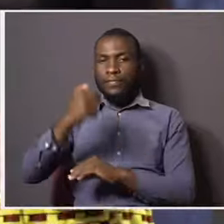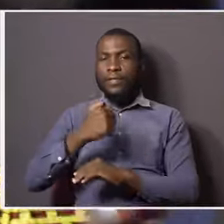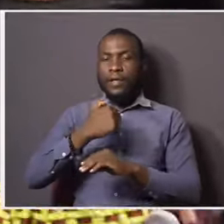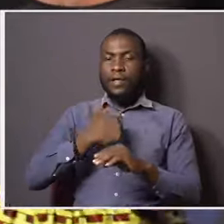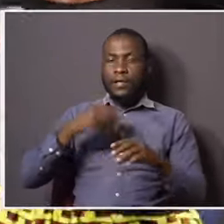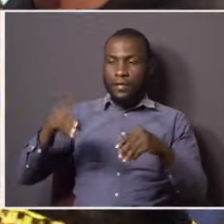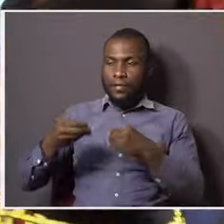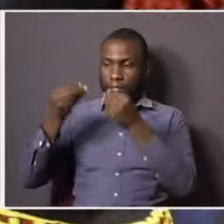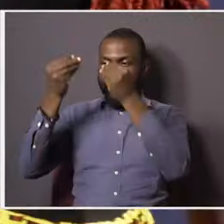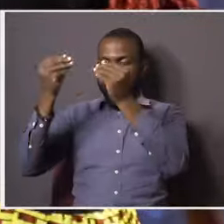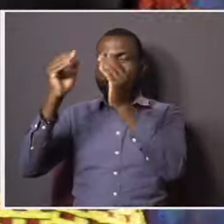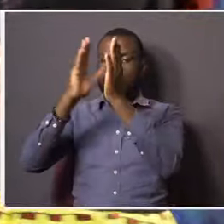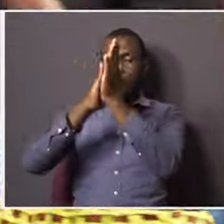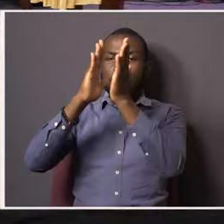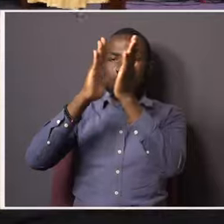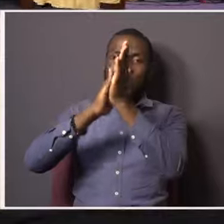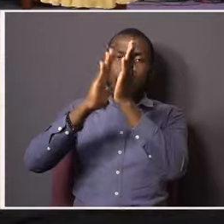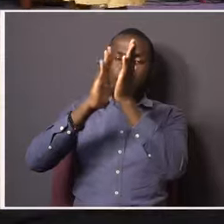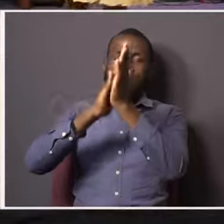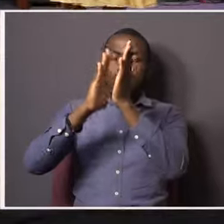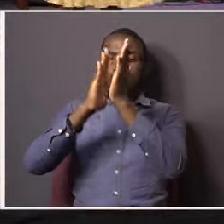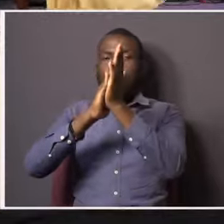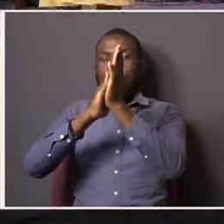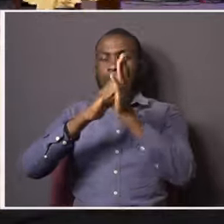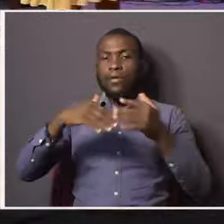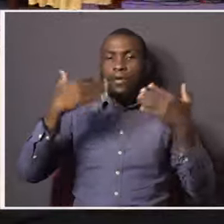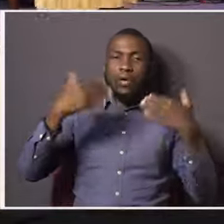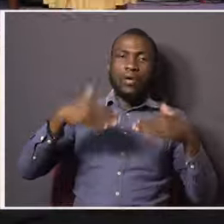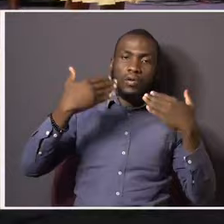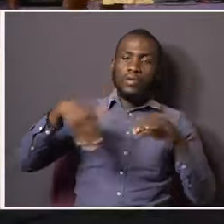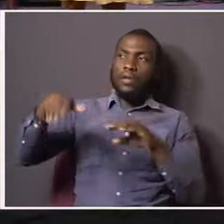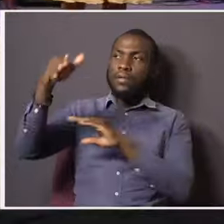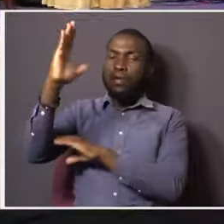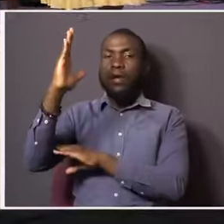you praise, I give you praise, awesome God.